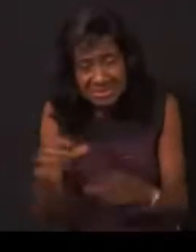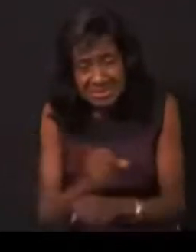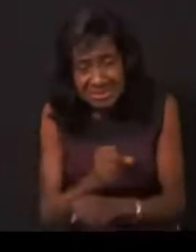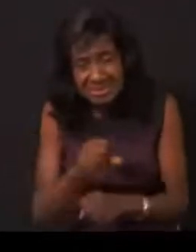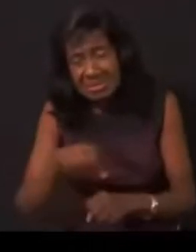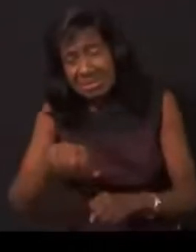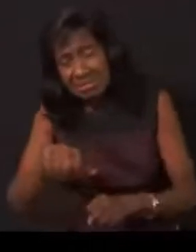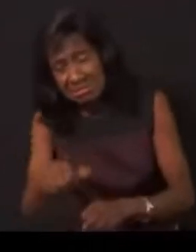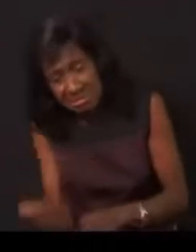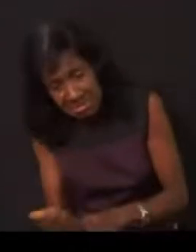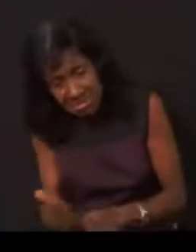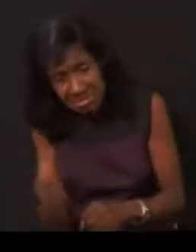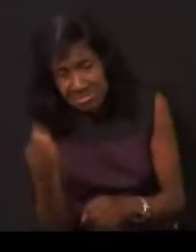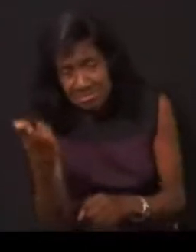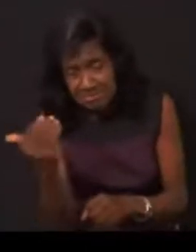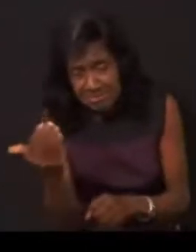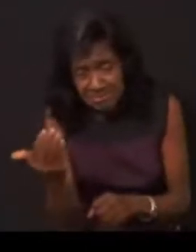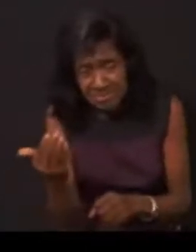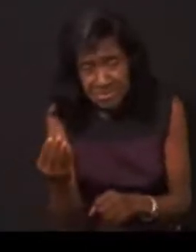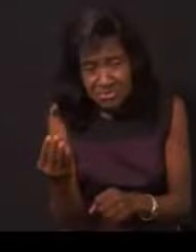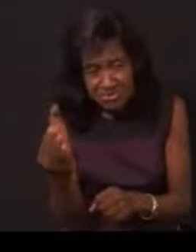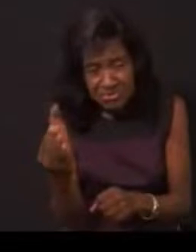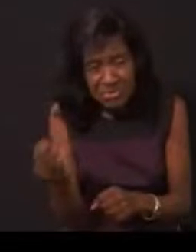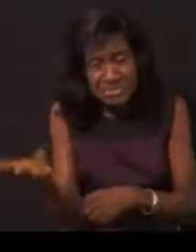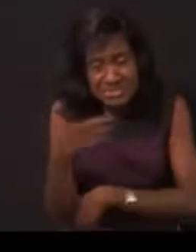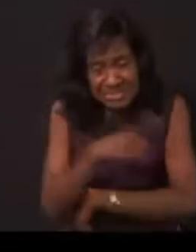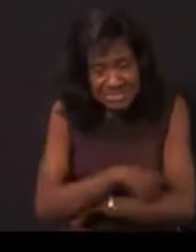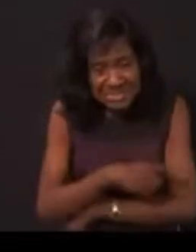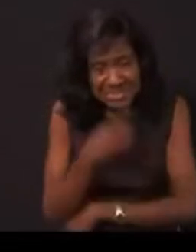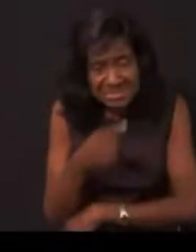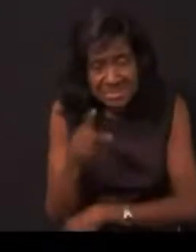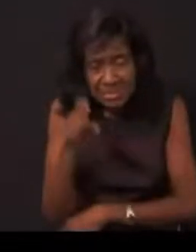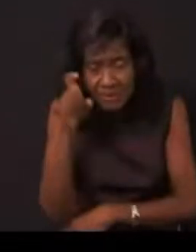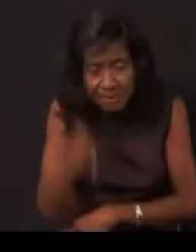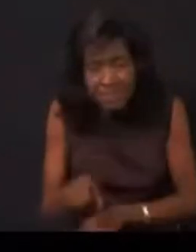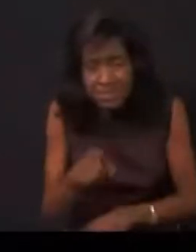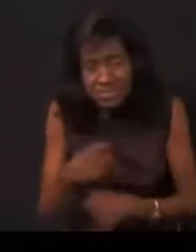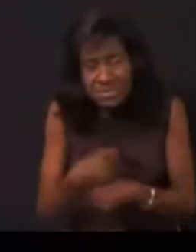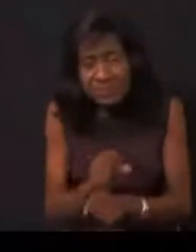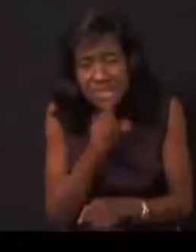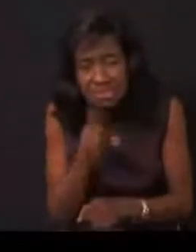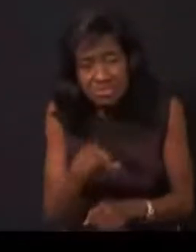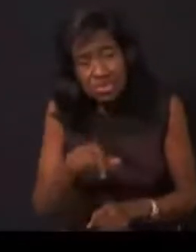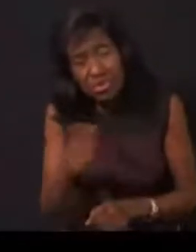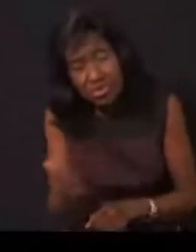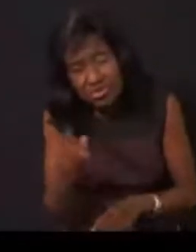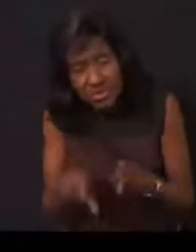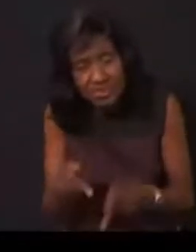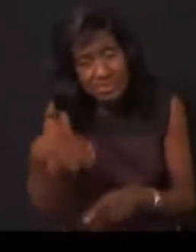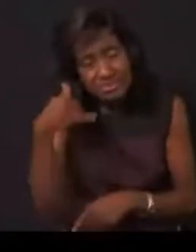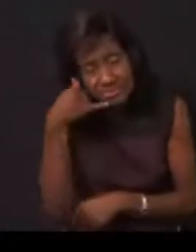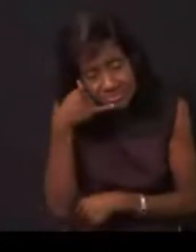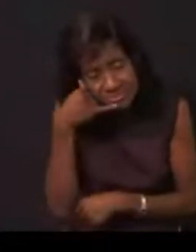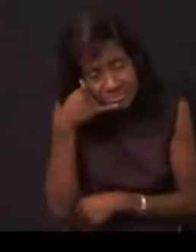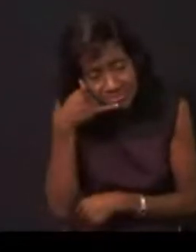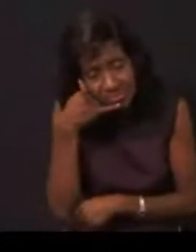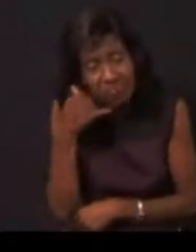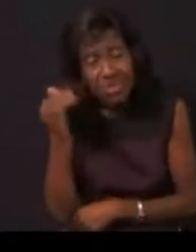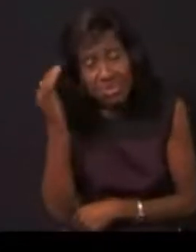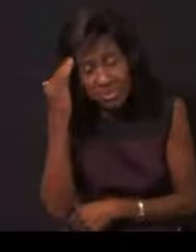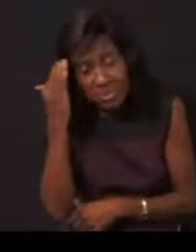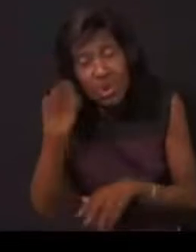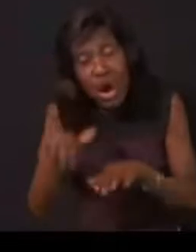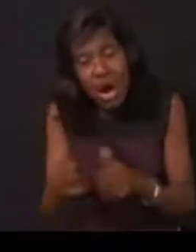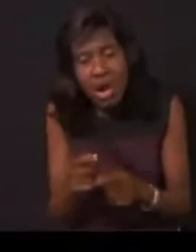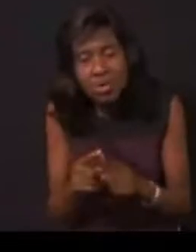person on the other end of that line is nurturing and understanding of what they're going through. So there's one thing of giving them the sufficient resources, but